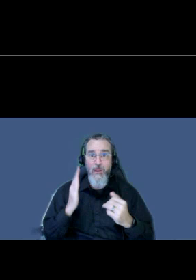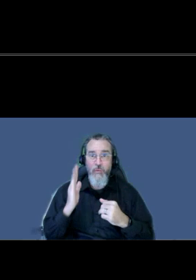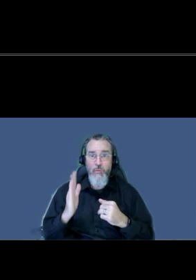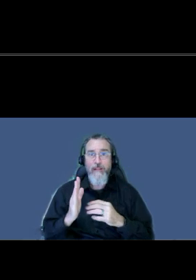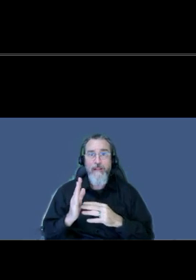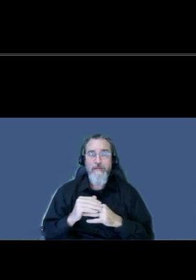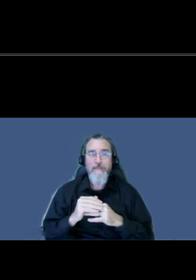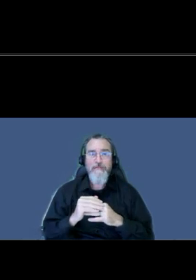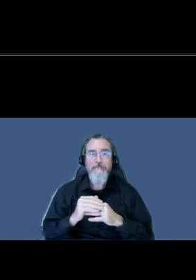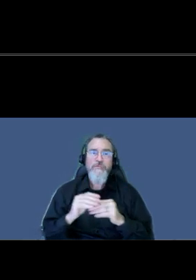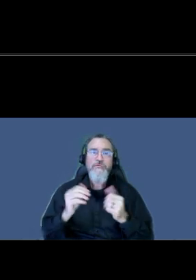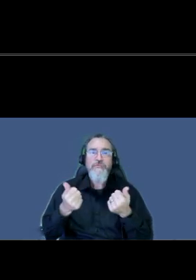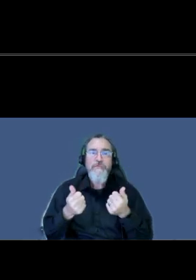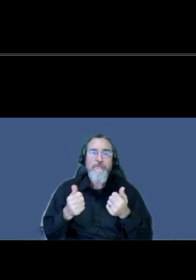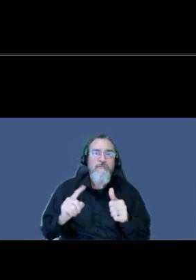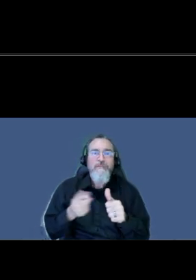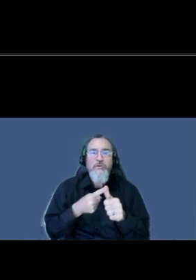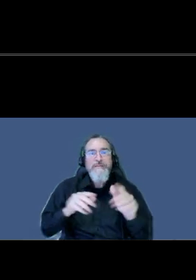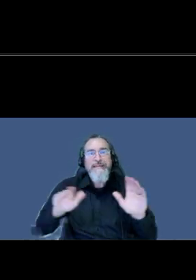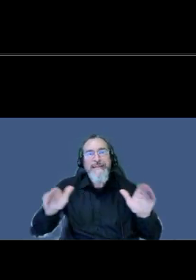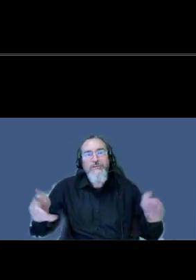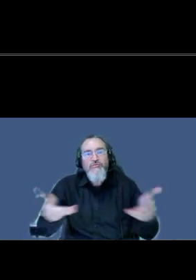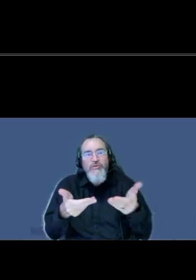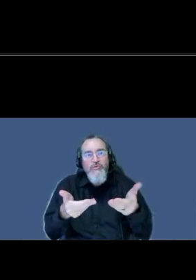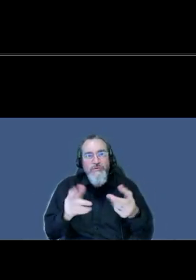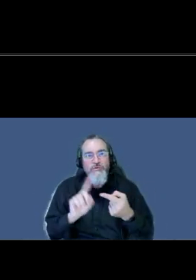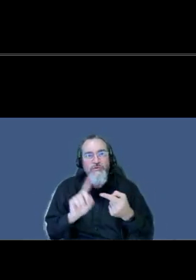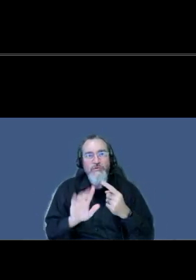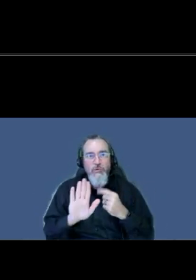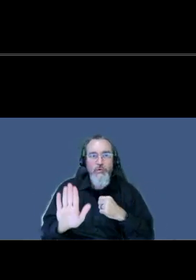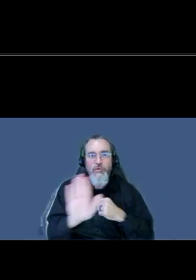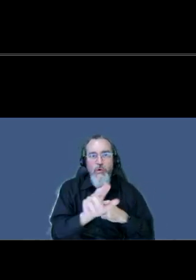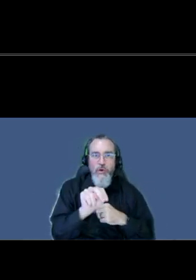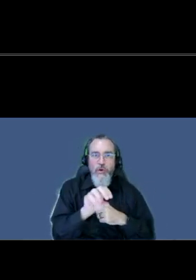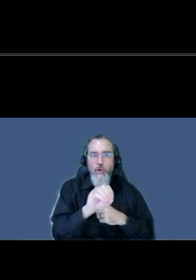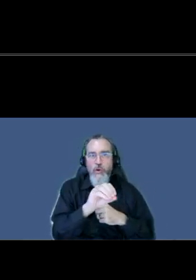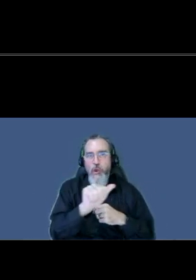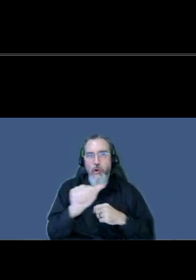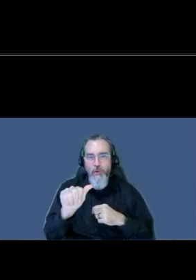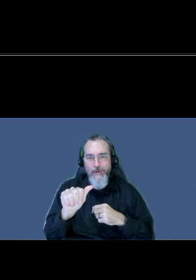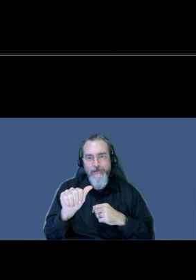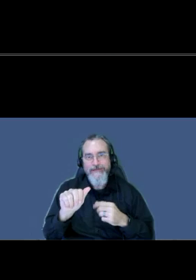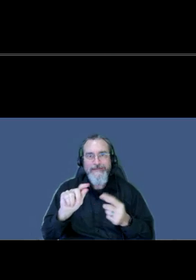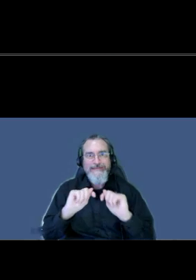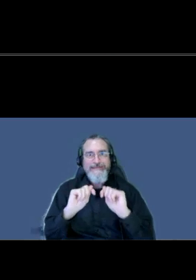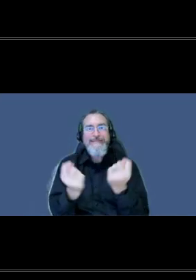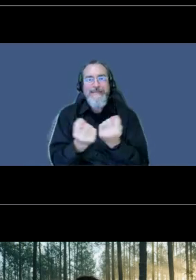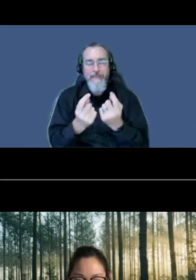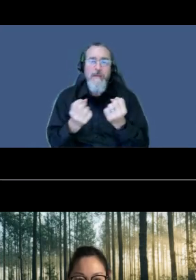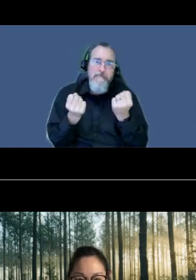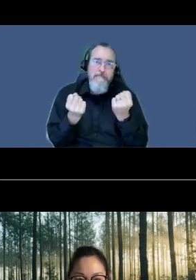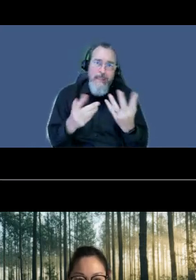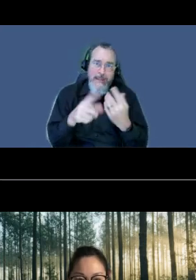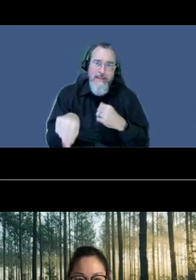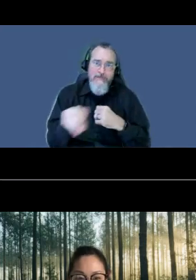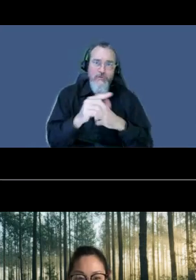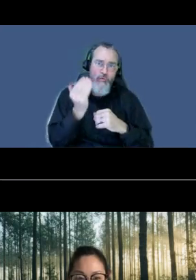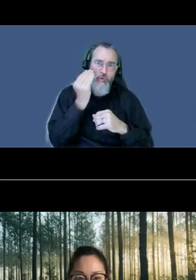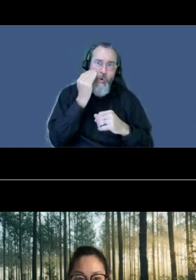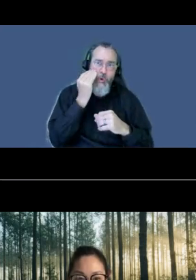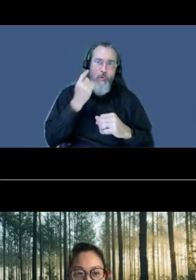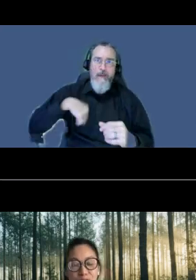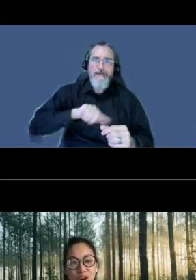kind of introduce you to your NOAA teammates. I think many of you guys are familiar with us, but I know there are some in the audience